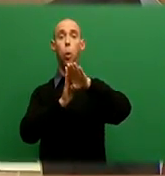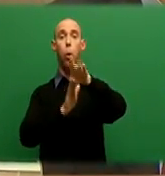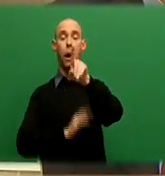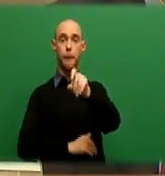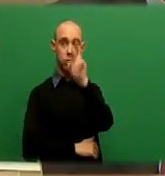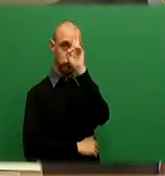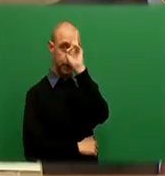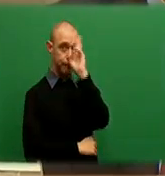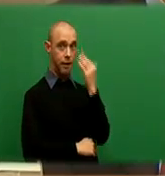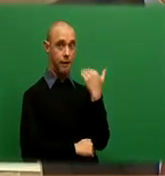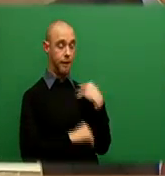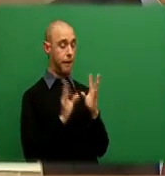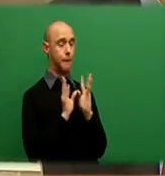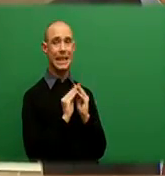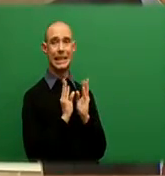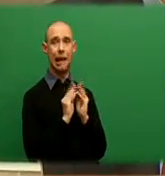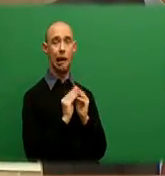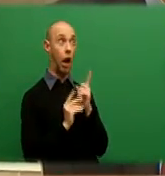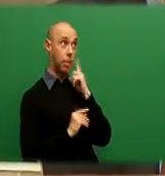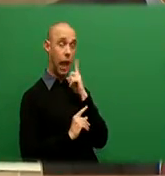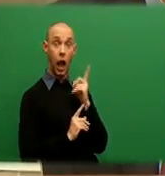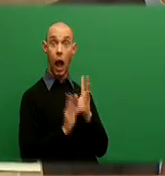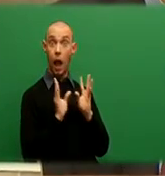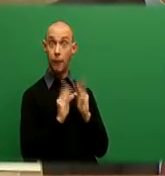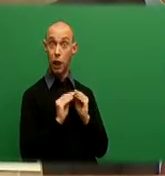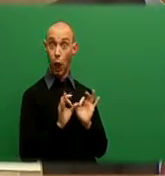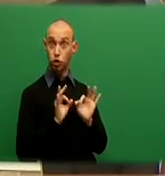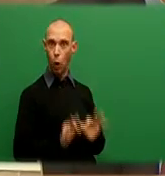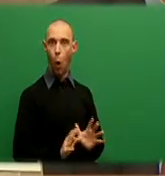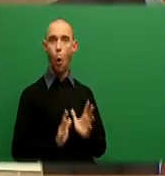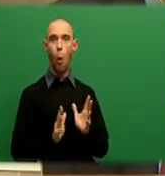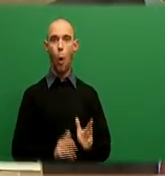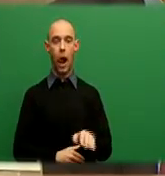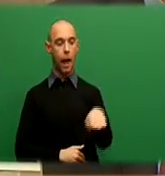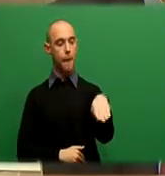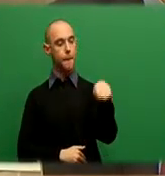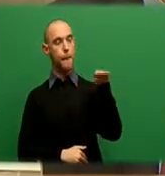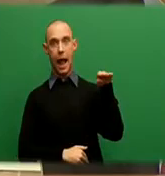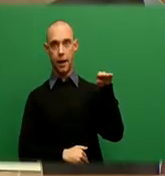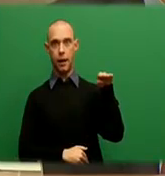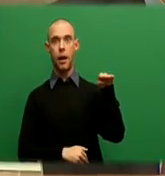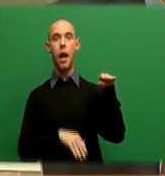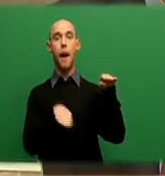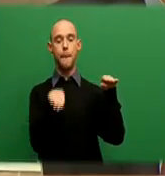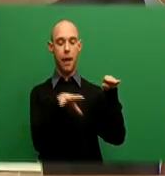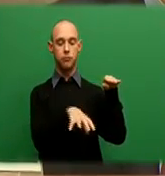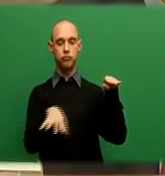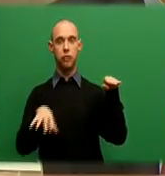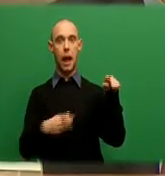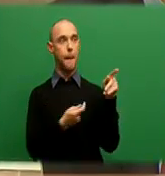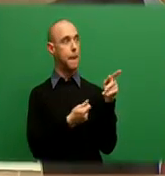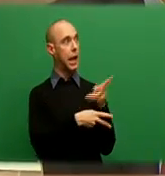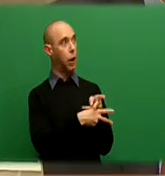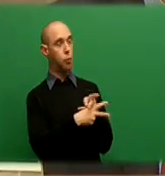meeting would constitute an increase in the repo rate successively. It all